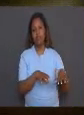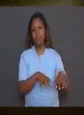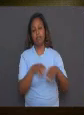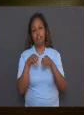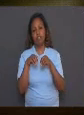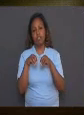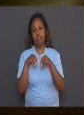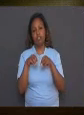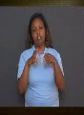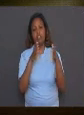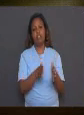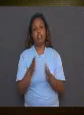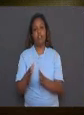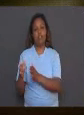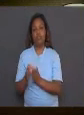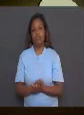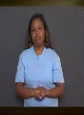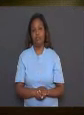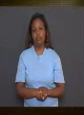Students, let's get ready.